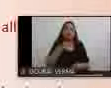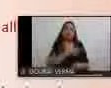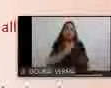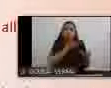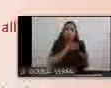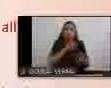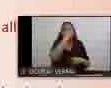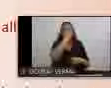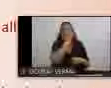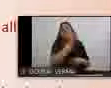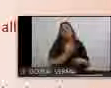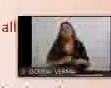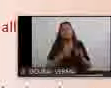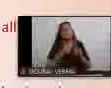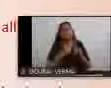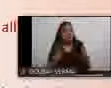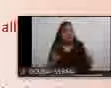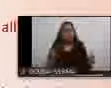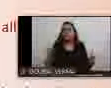be